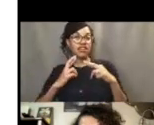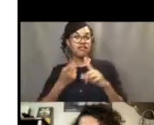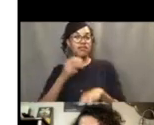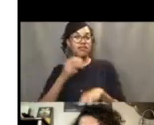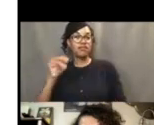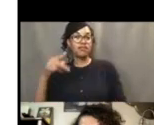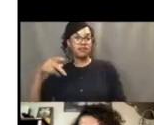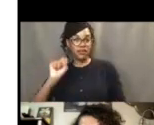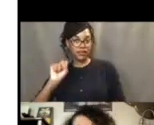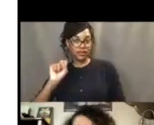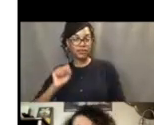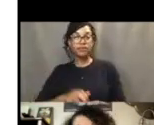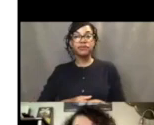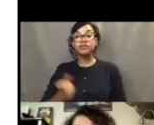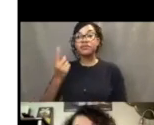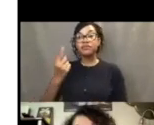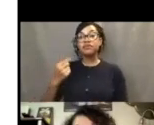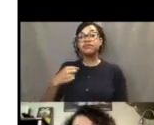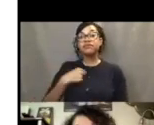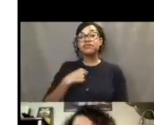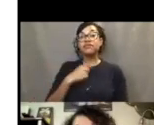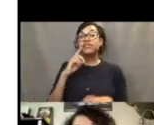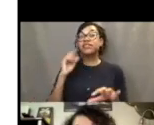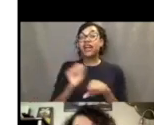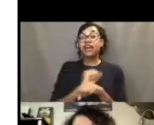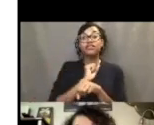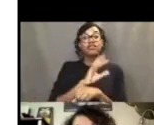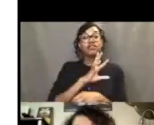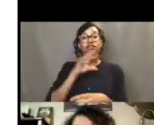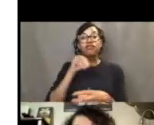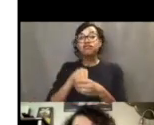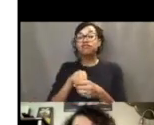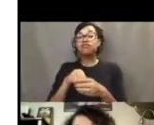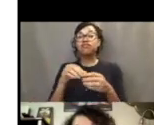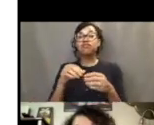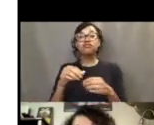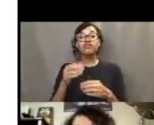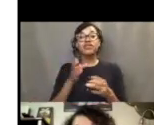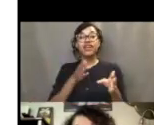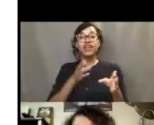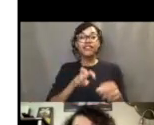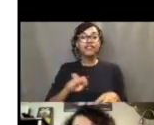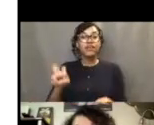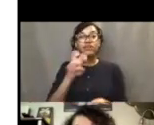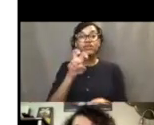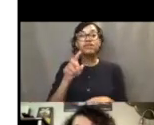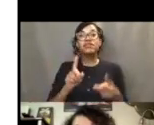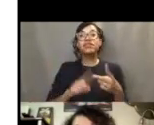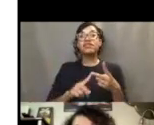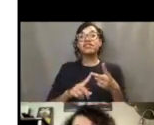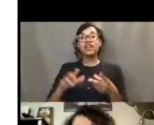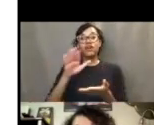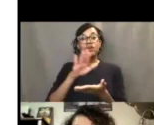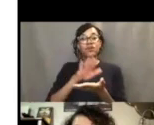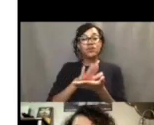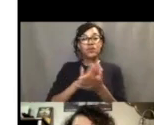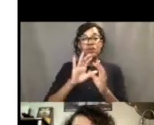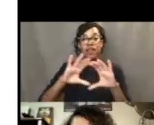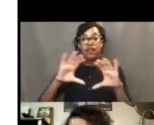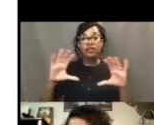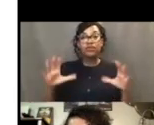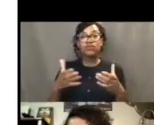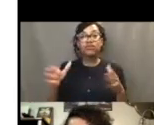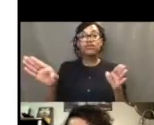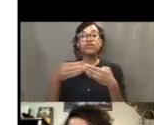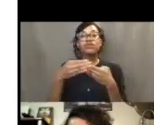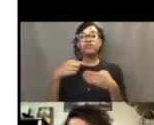that they were chaperoning field trips, putting up bulletin boards, and breaking down classrooms at the age of 8, but I can. I'm a